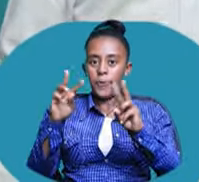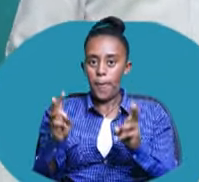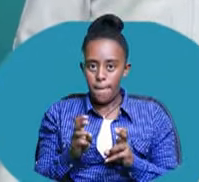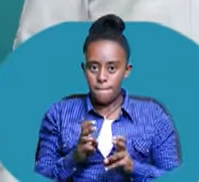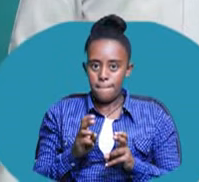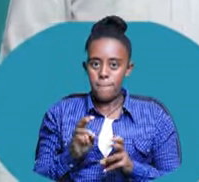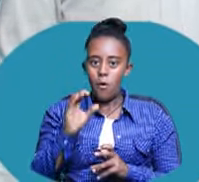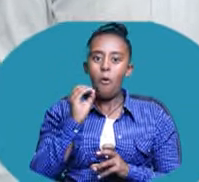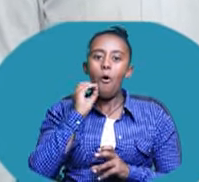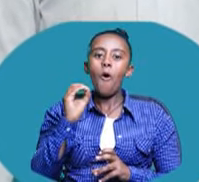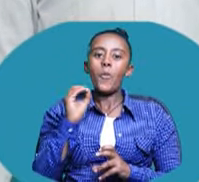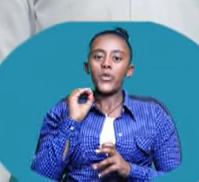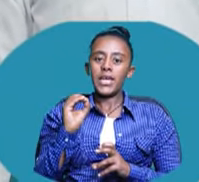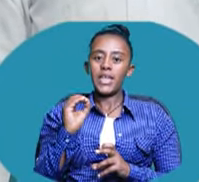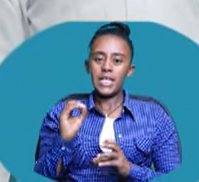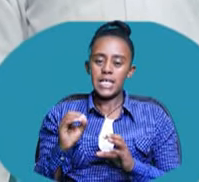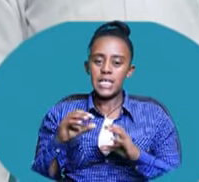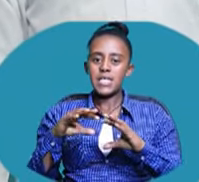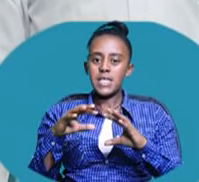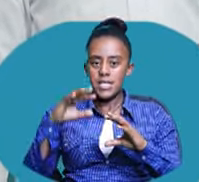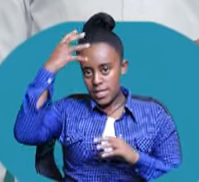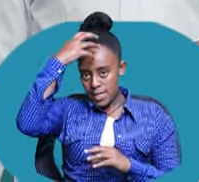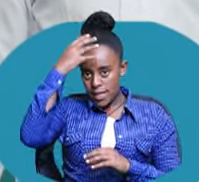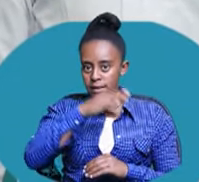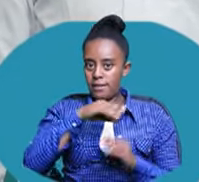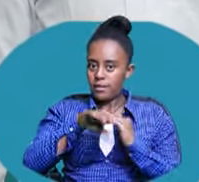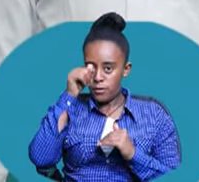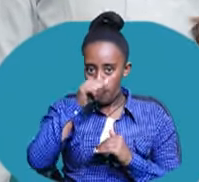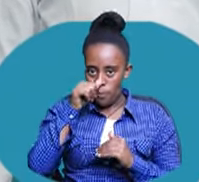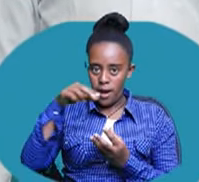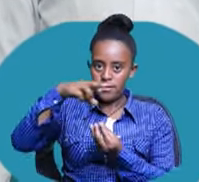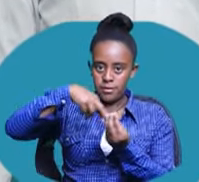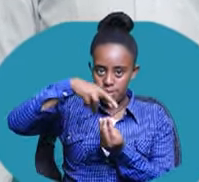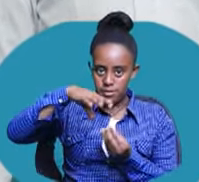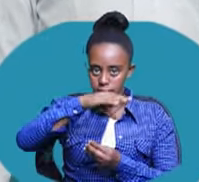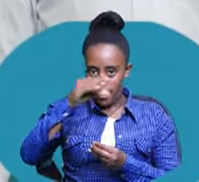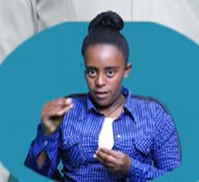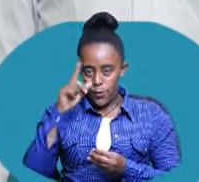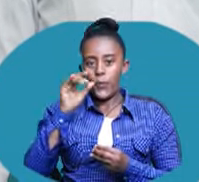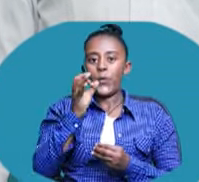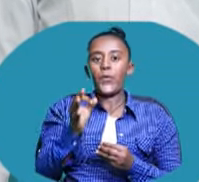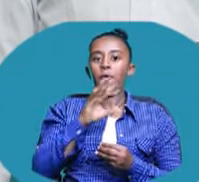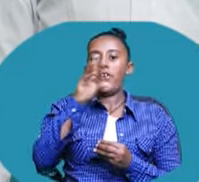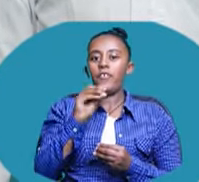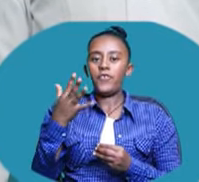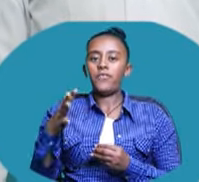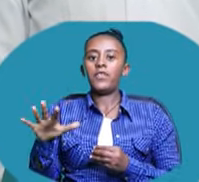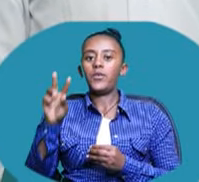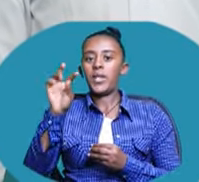the Omotic state in Ethiopia region and the Horn of Africa up to